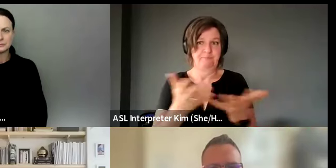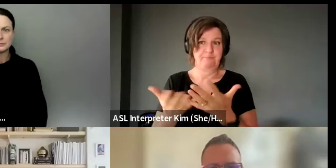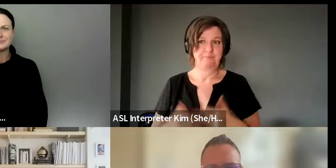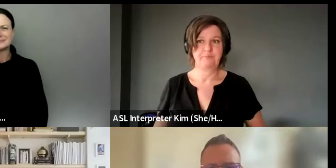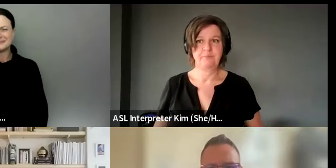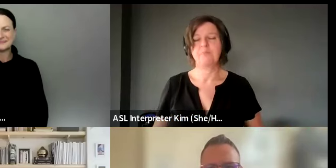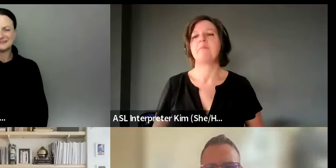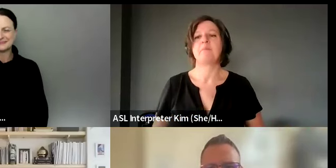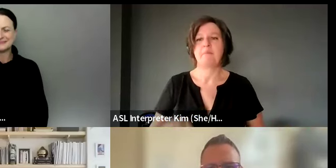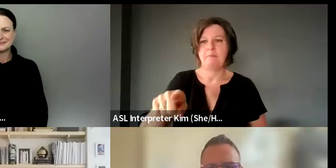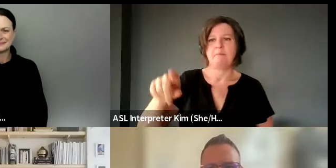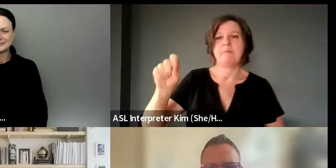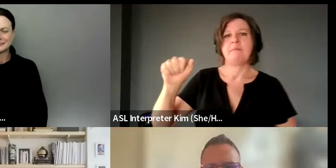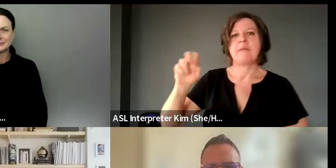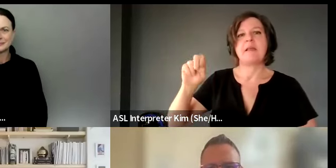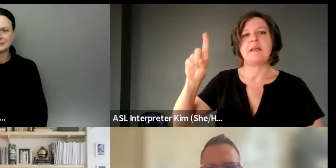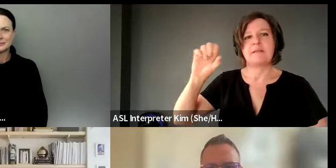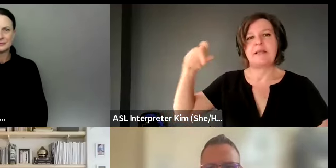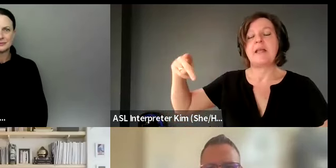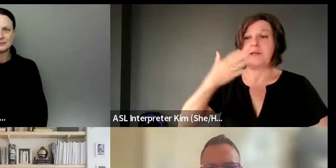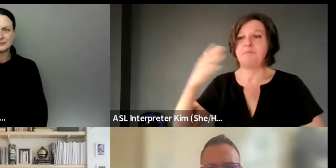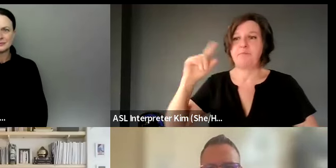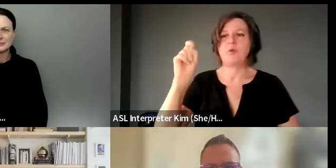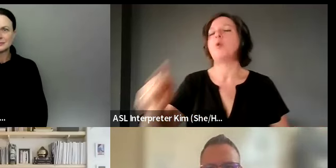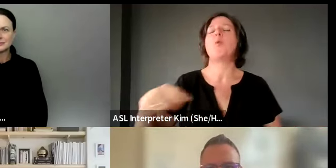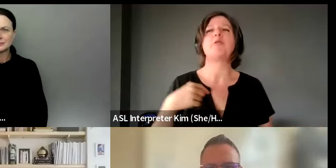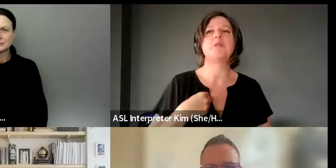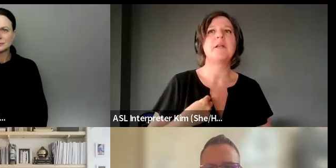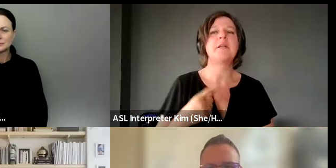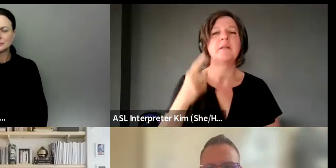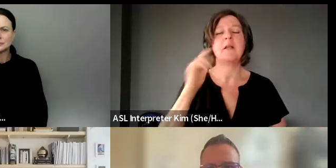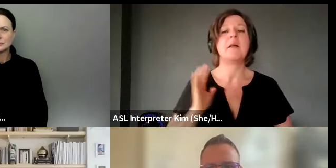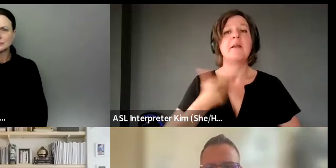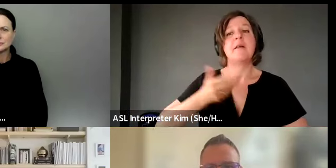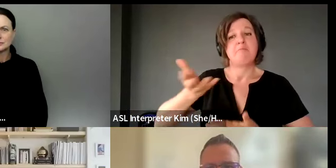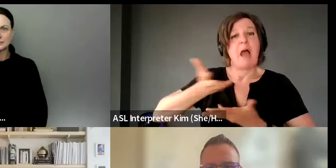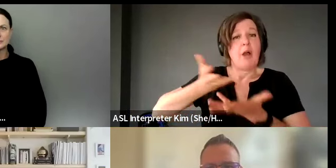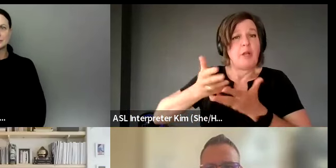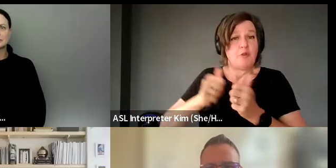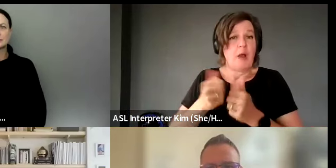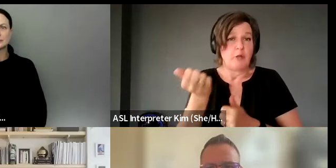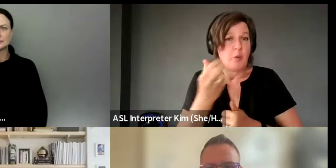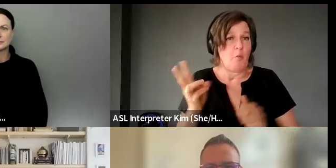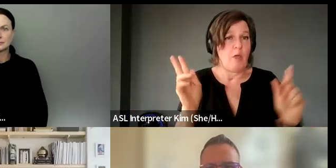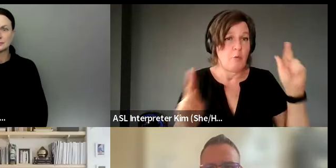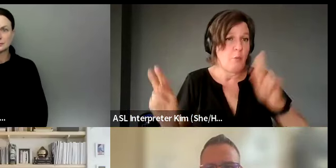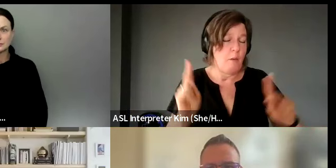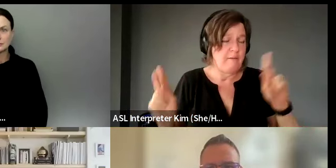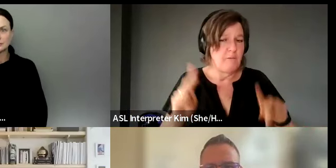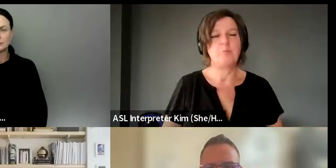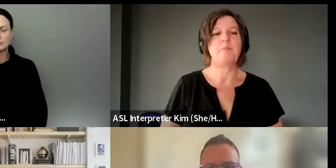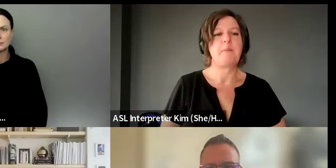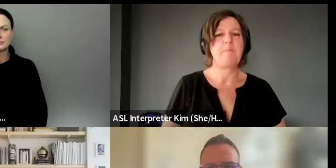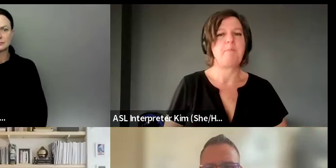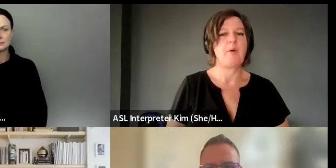Okay, Catherine, that's a good question. So I think I interacted with quite a few people. And